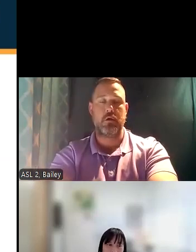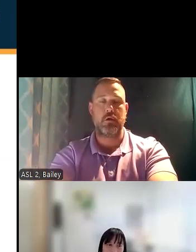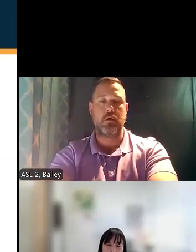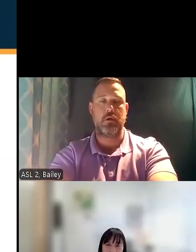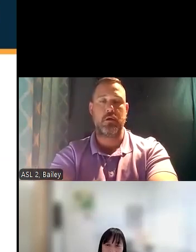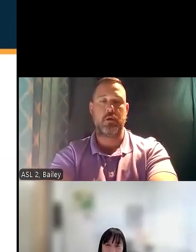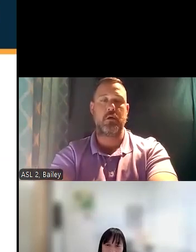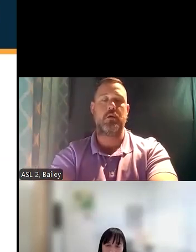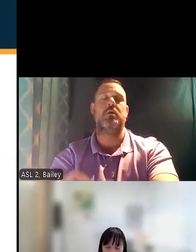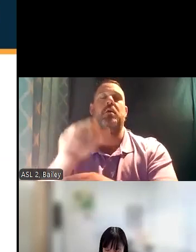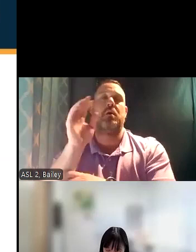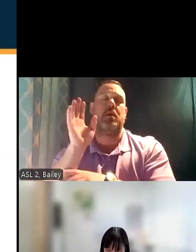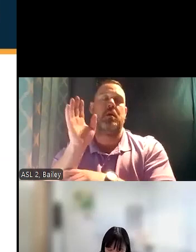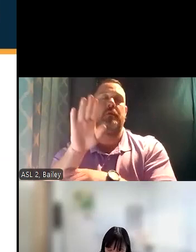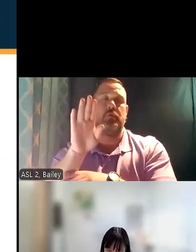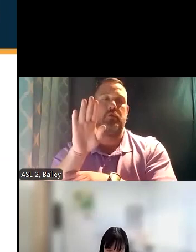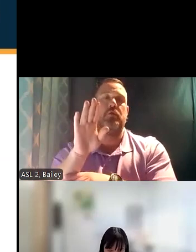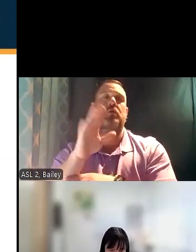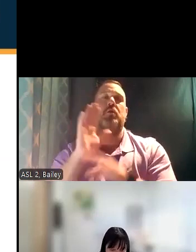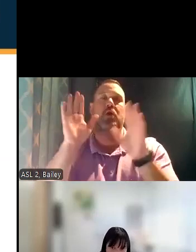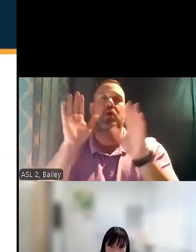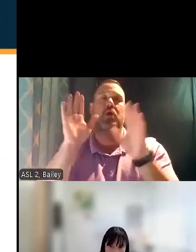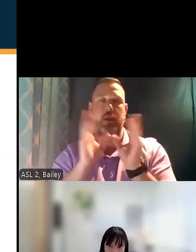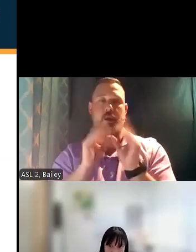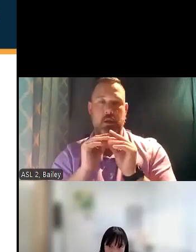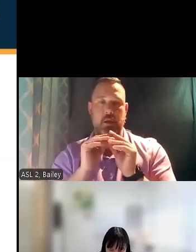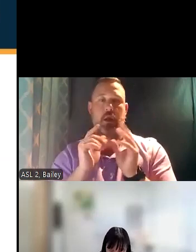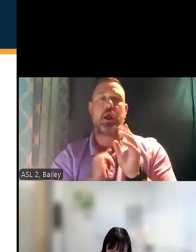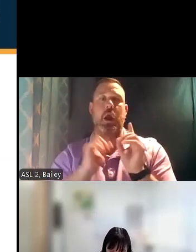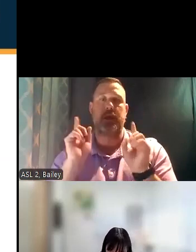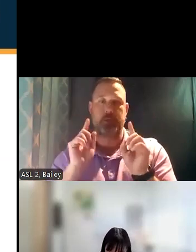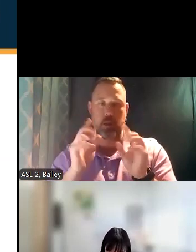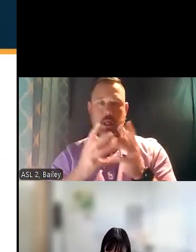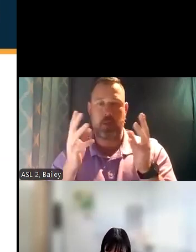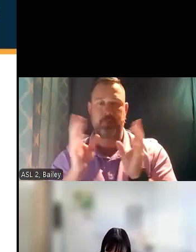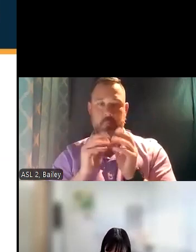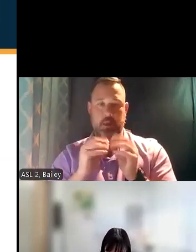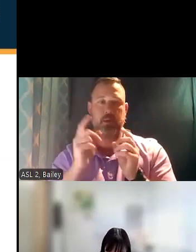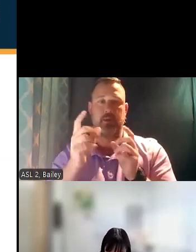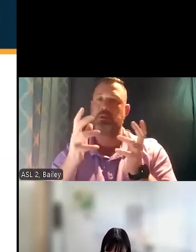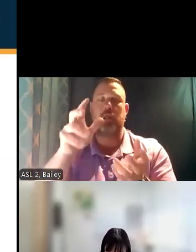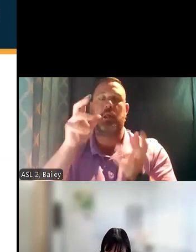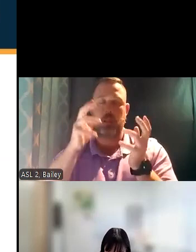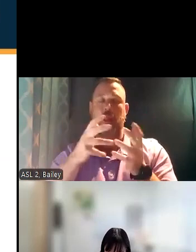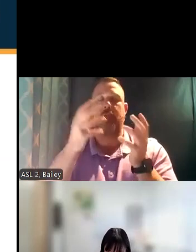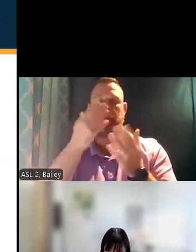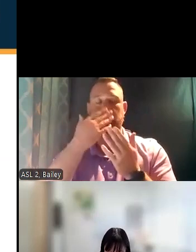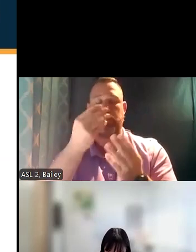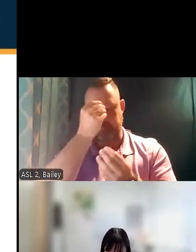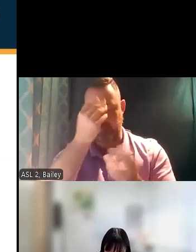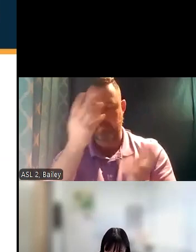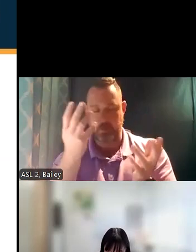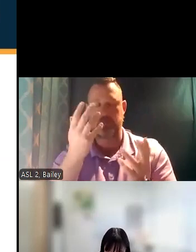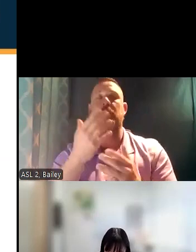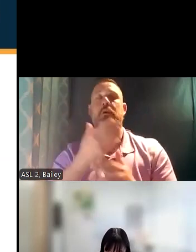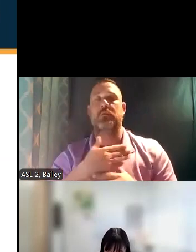Good afternoon. What a great meeting. I attend a lot of meetings, and this one is so chock full of good information. It's a